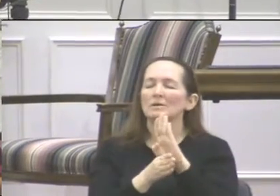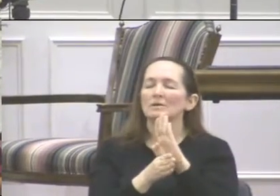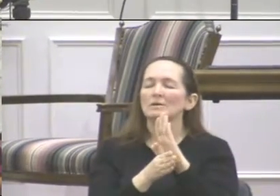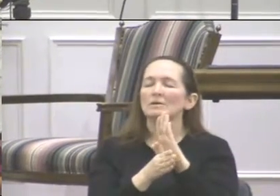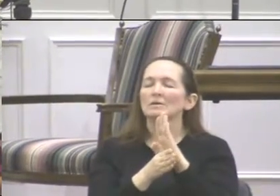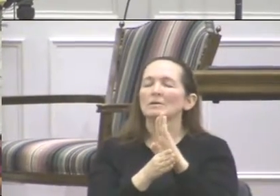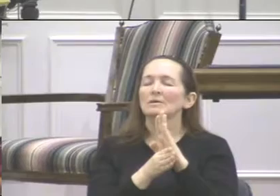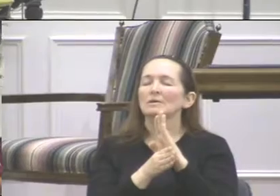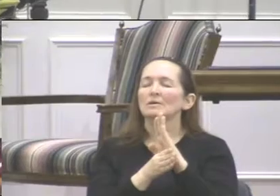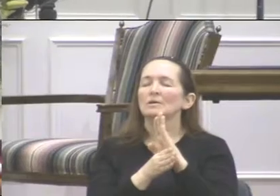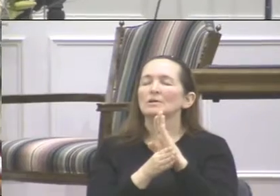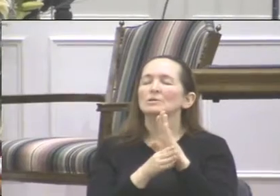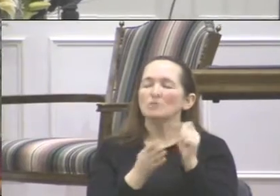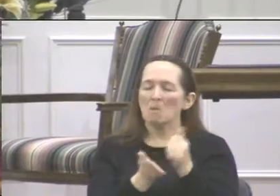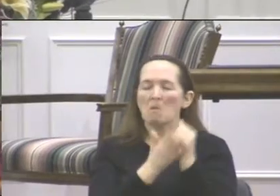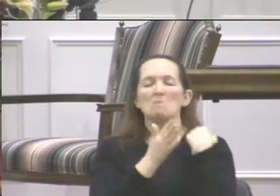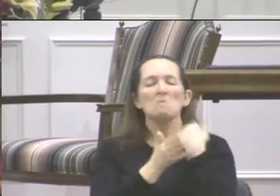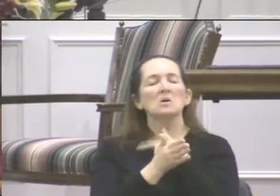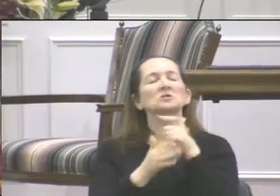Help us